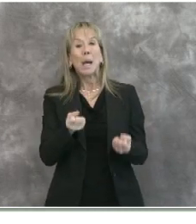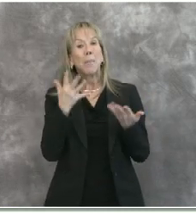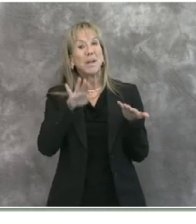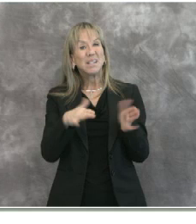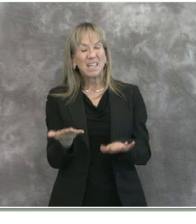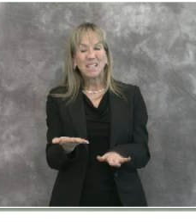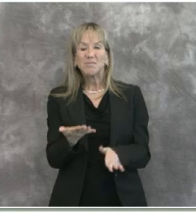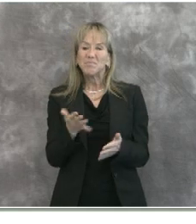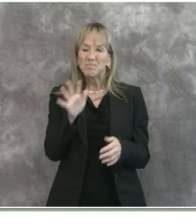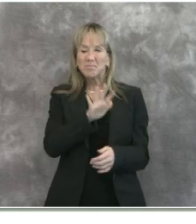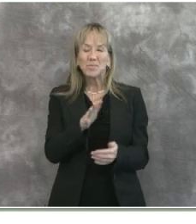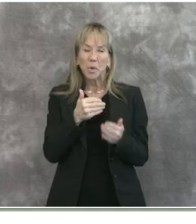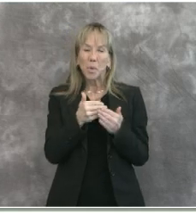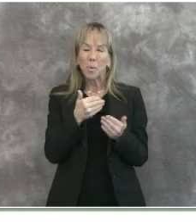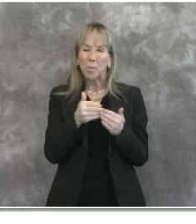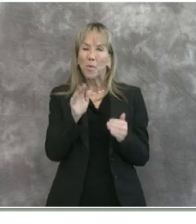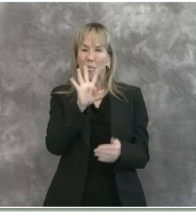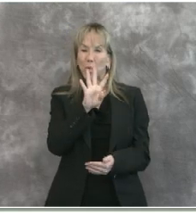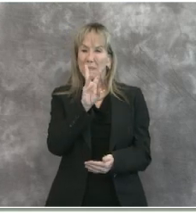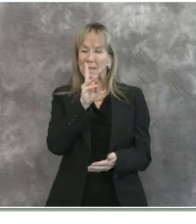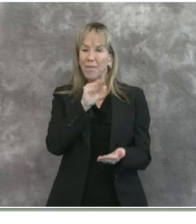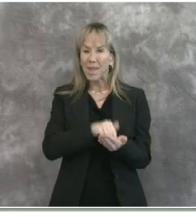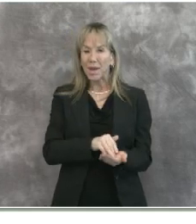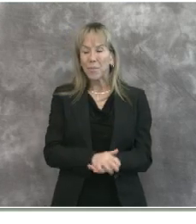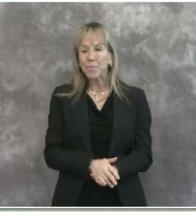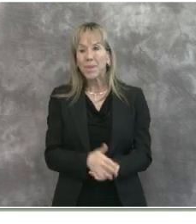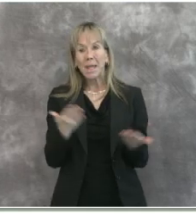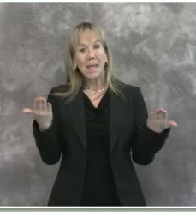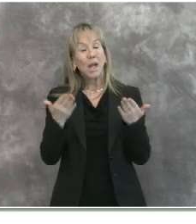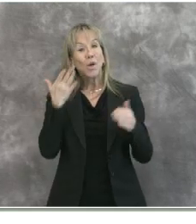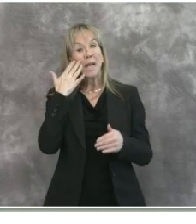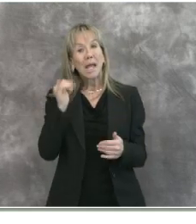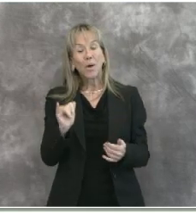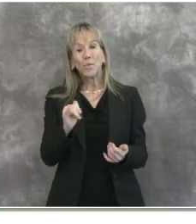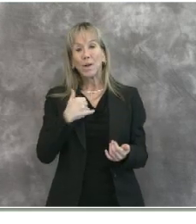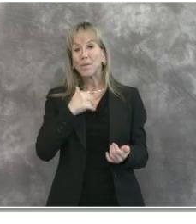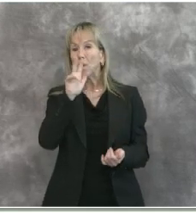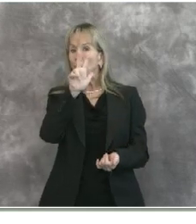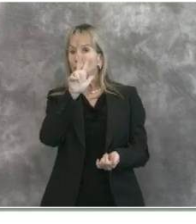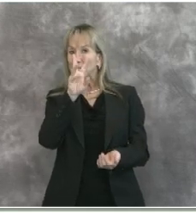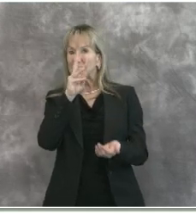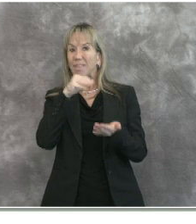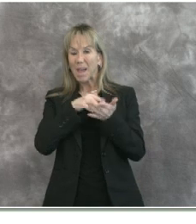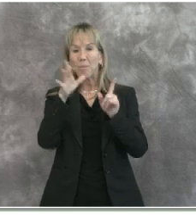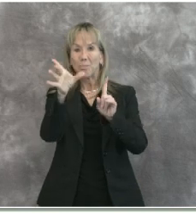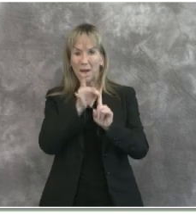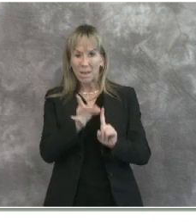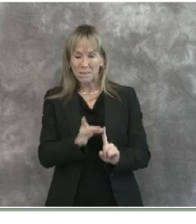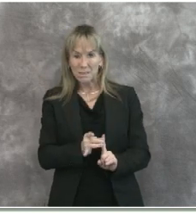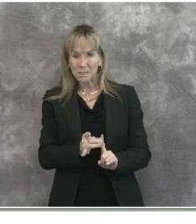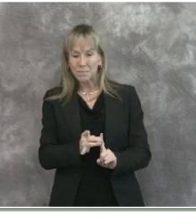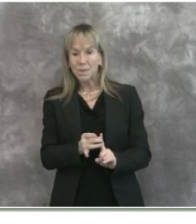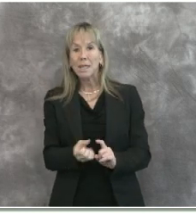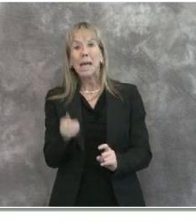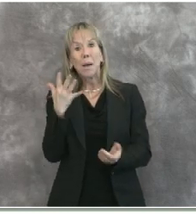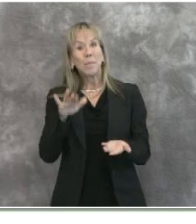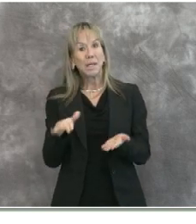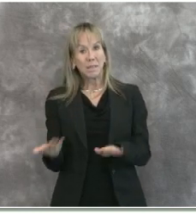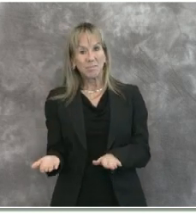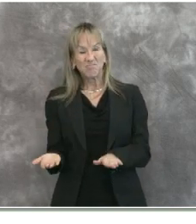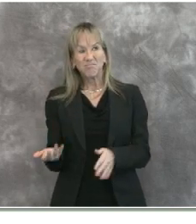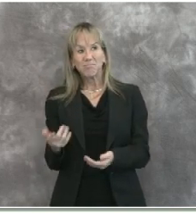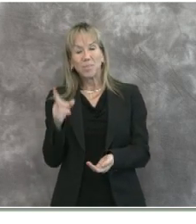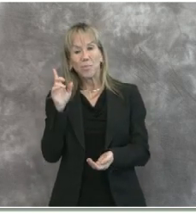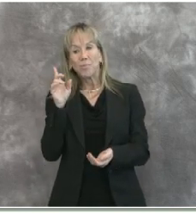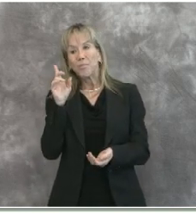46,000 deaths. Statewide, approximately 36,000 positive cases, including over